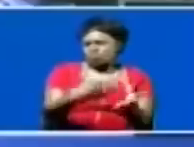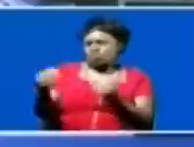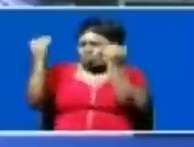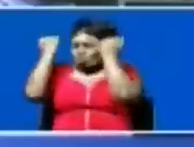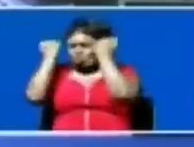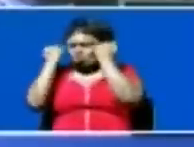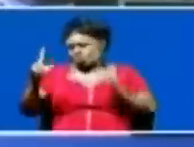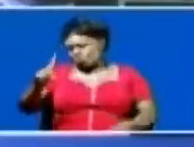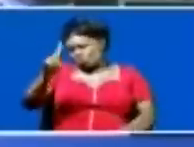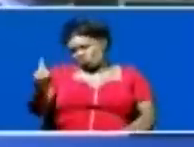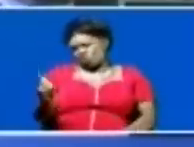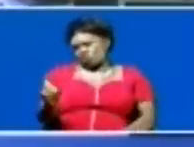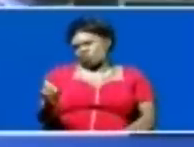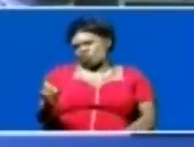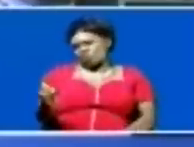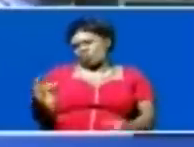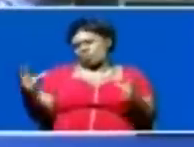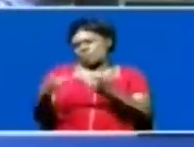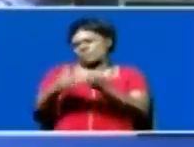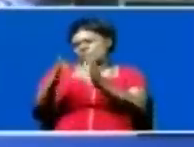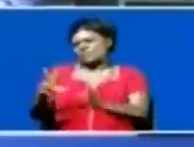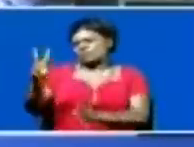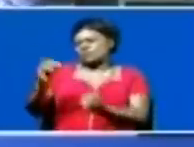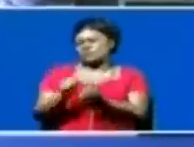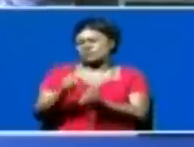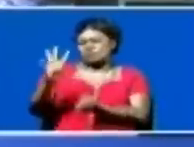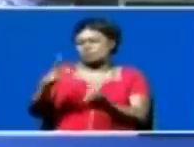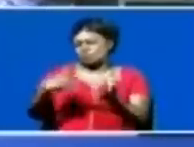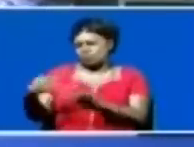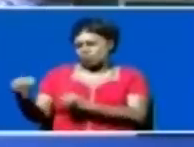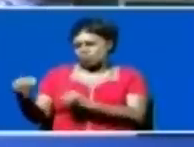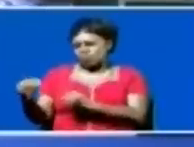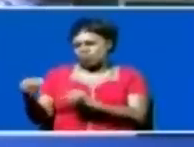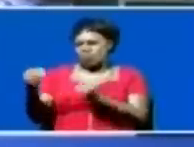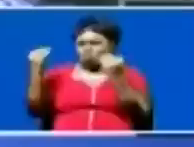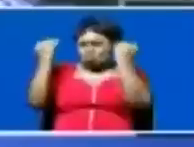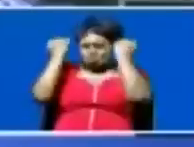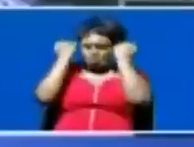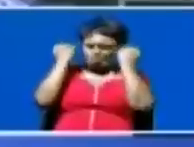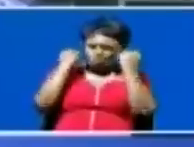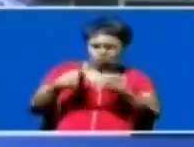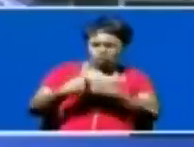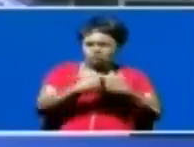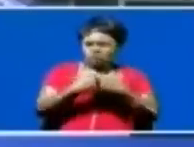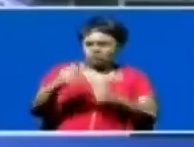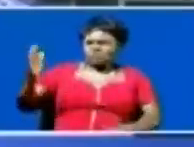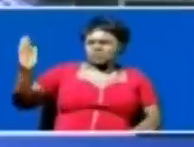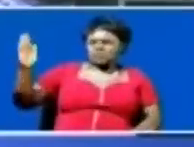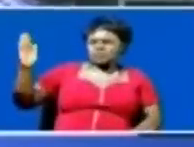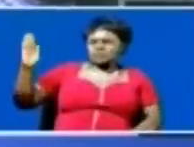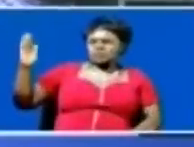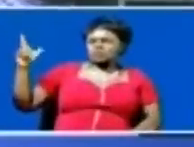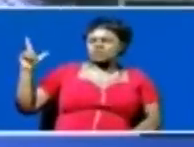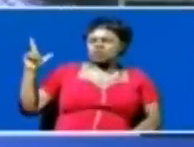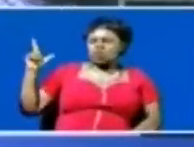And this is the question. Your party leaders in 2014, CORD went to court as a coalition to challenge the security